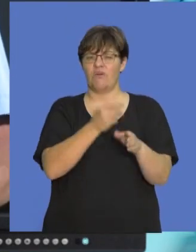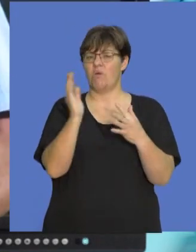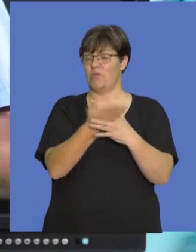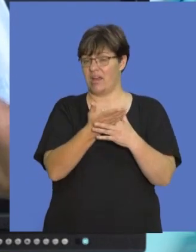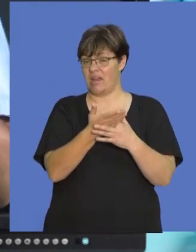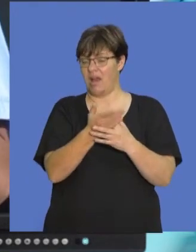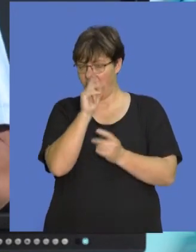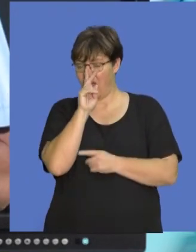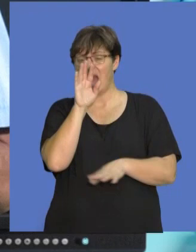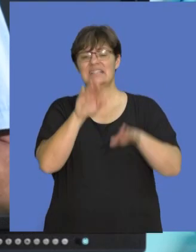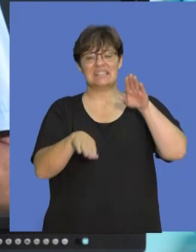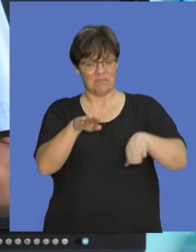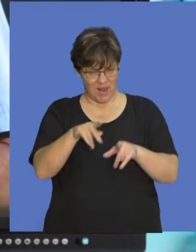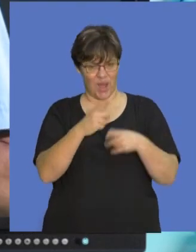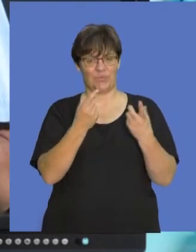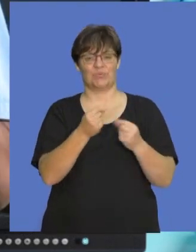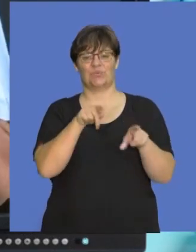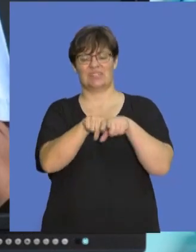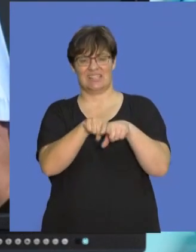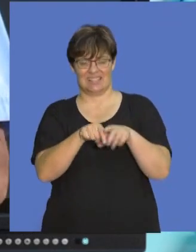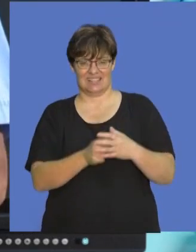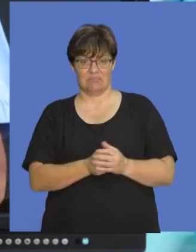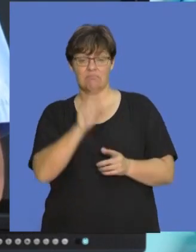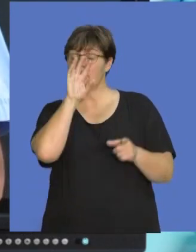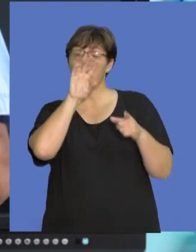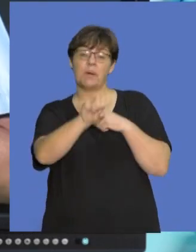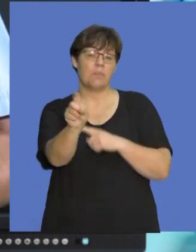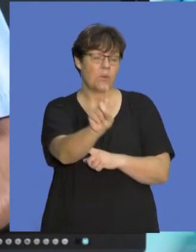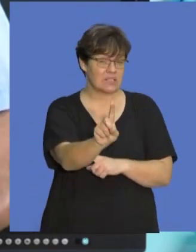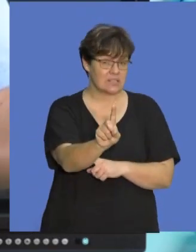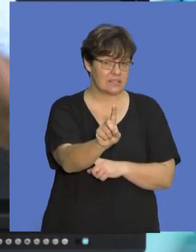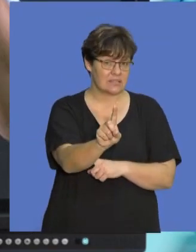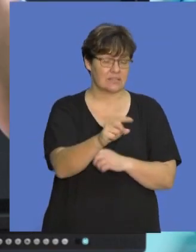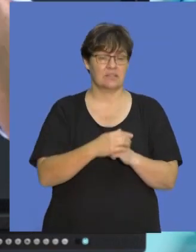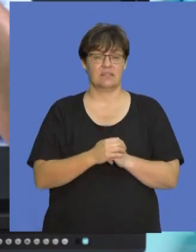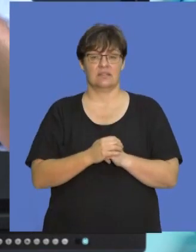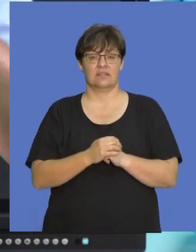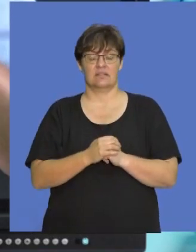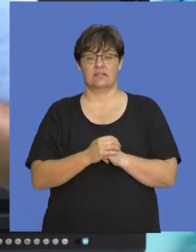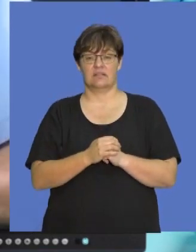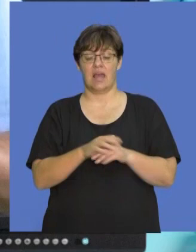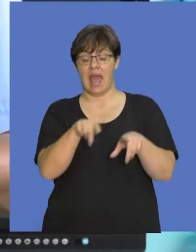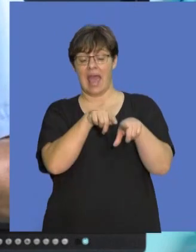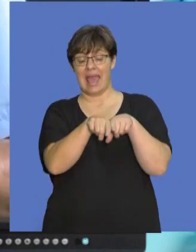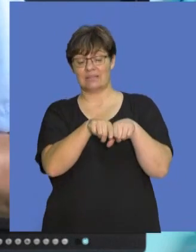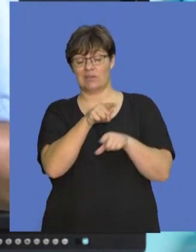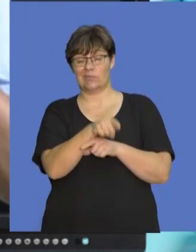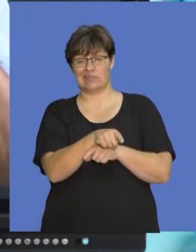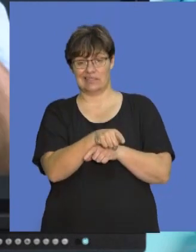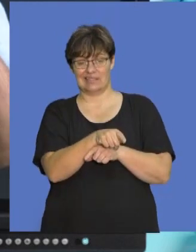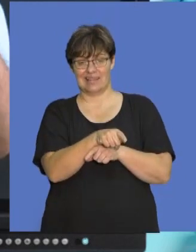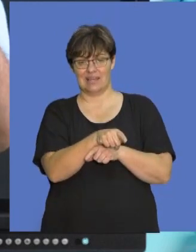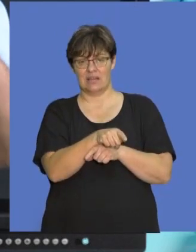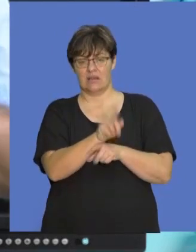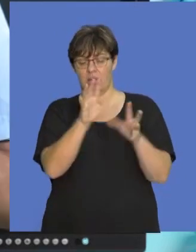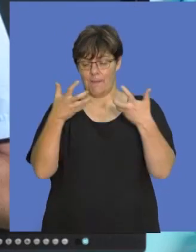and you can do similar experiments. What we need to recognize is sometimes the experiment